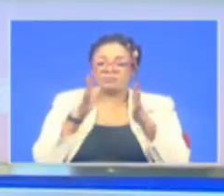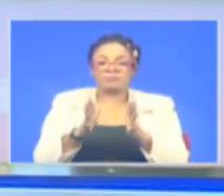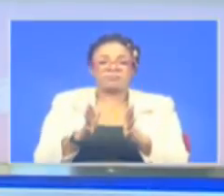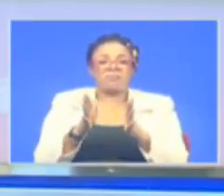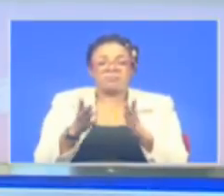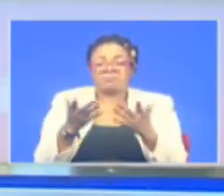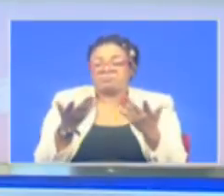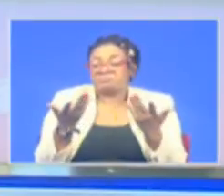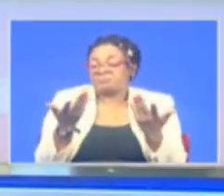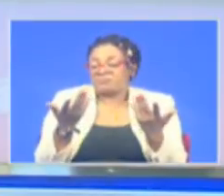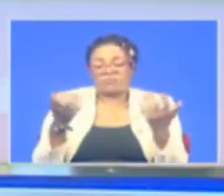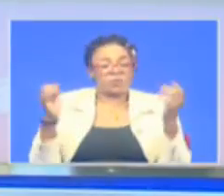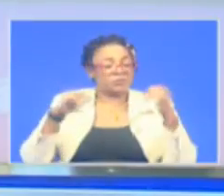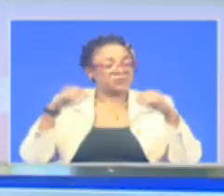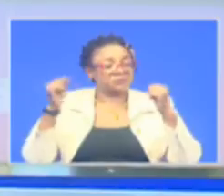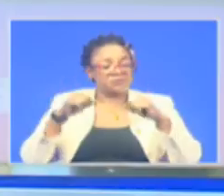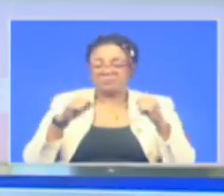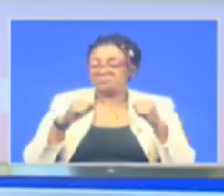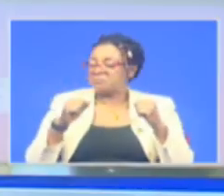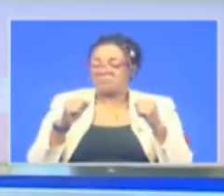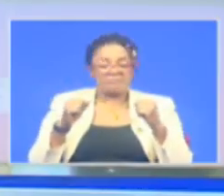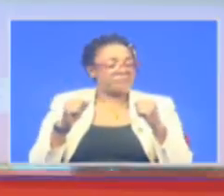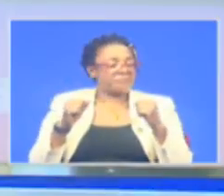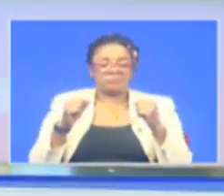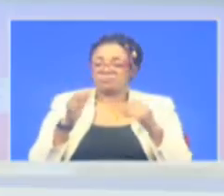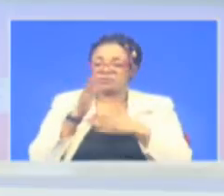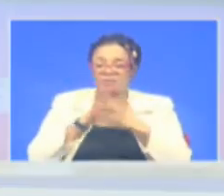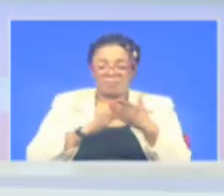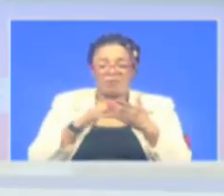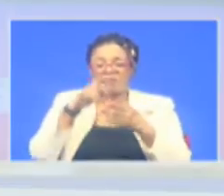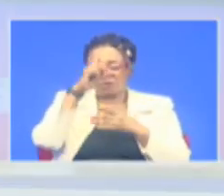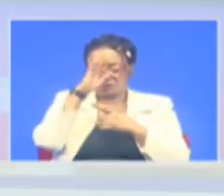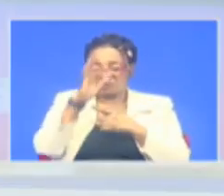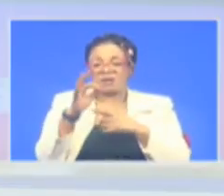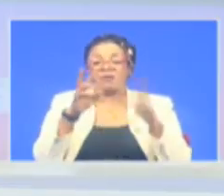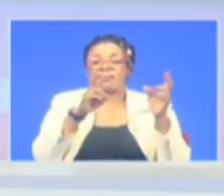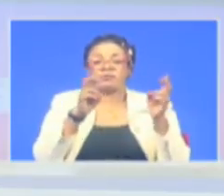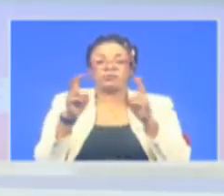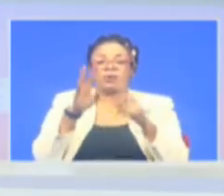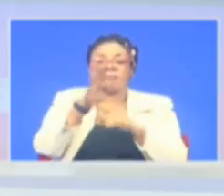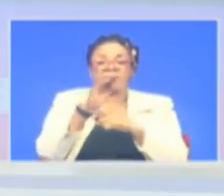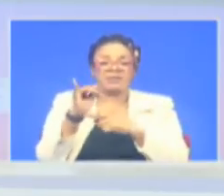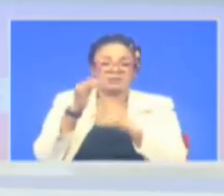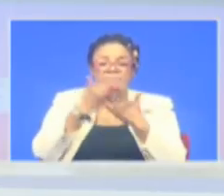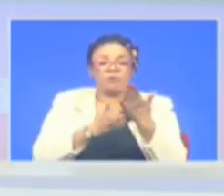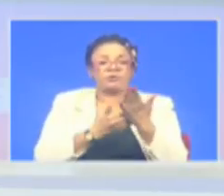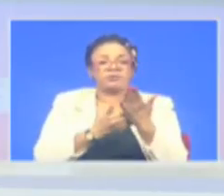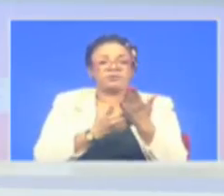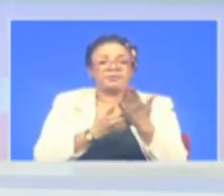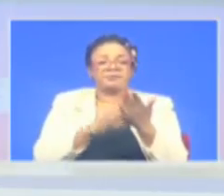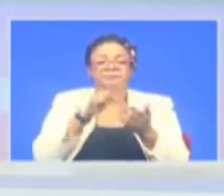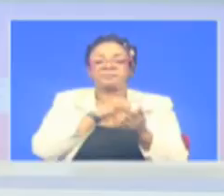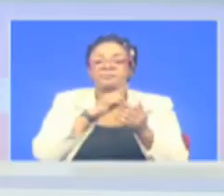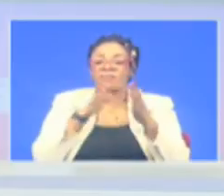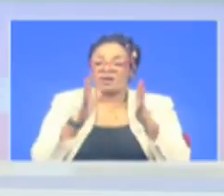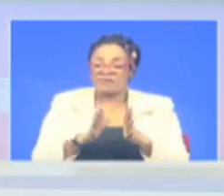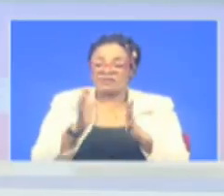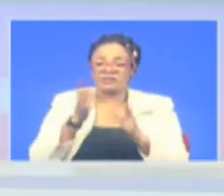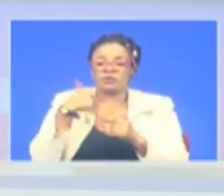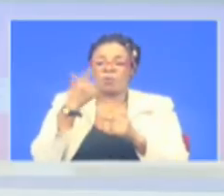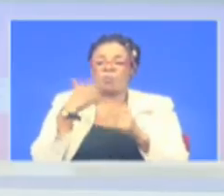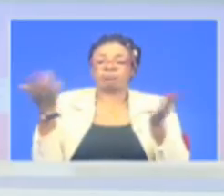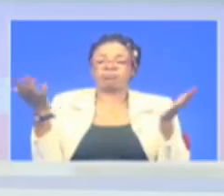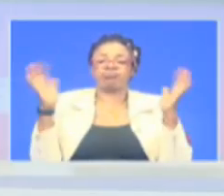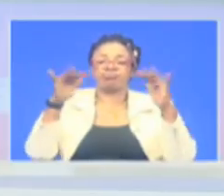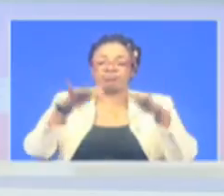build consensus on some of the contentious issues in the BBI report. The governors, who are converged in